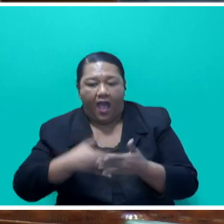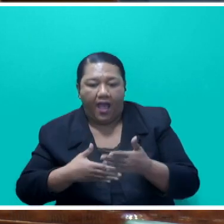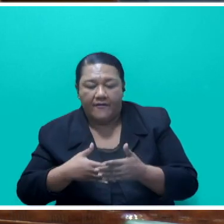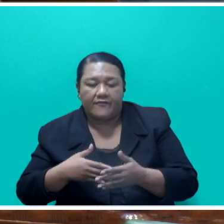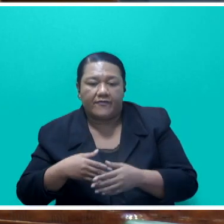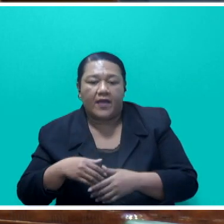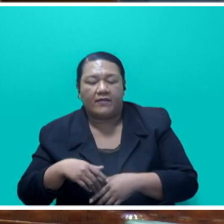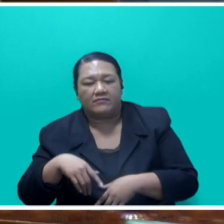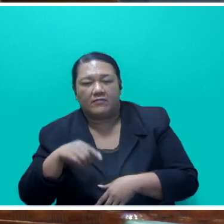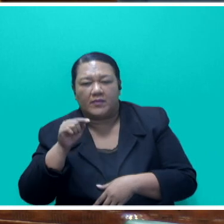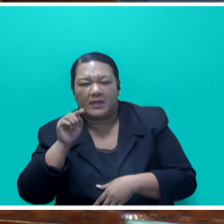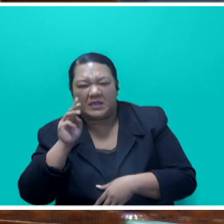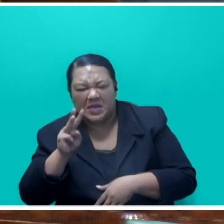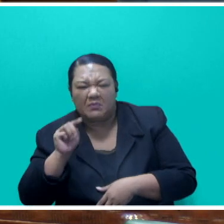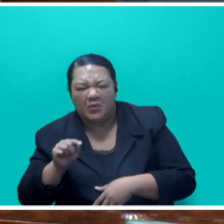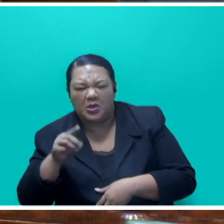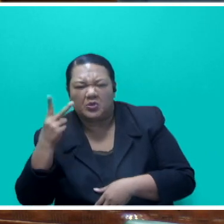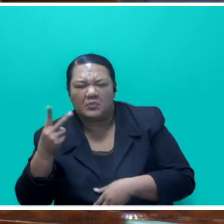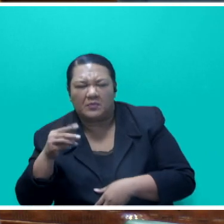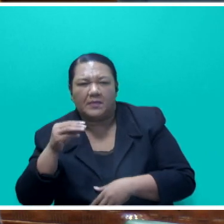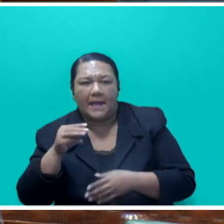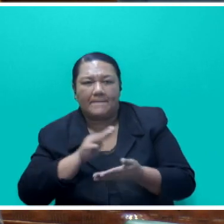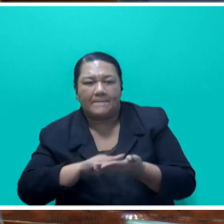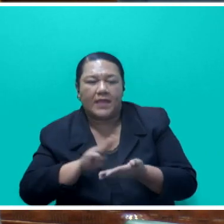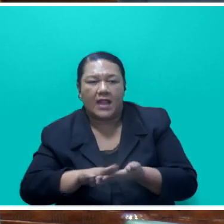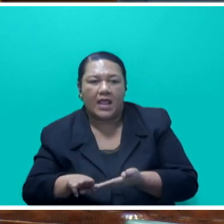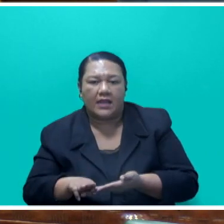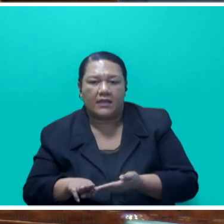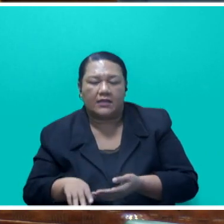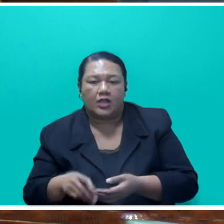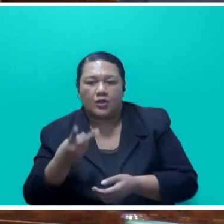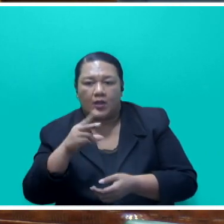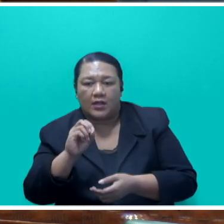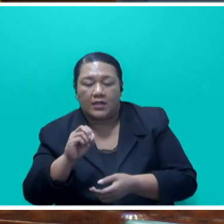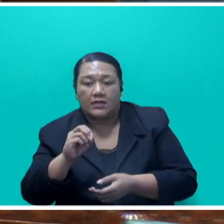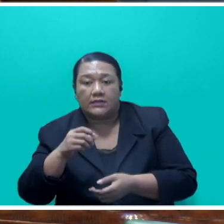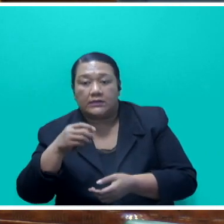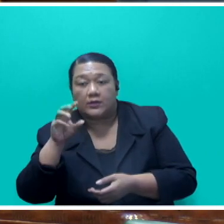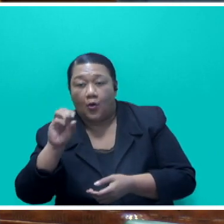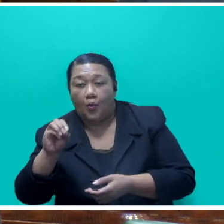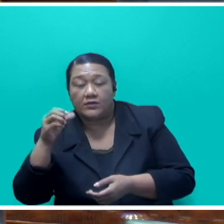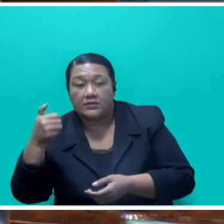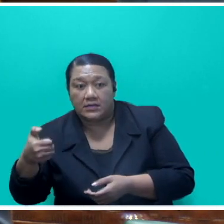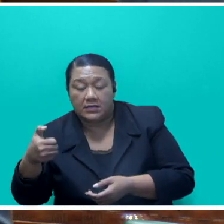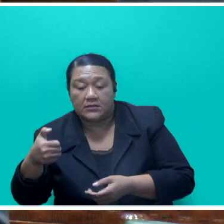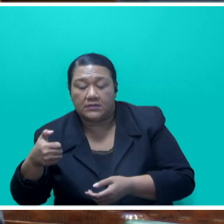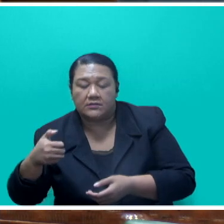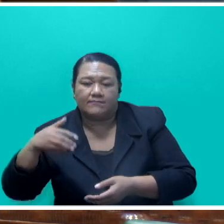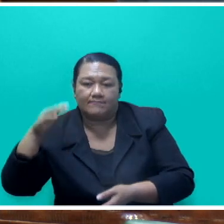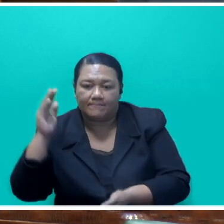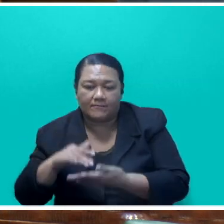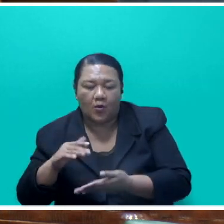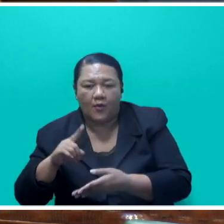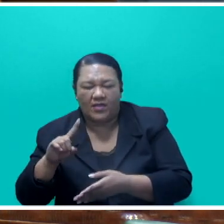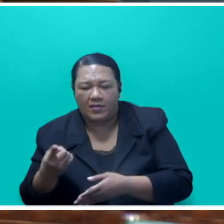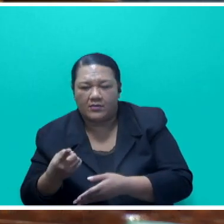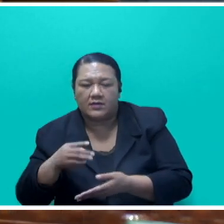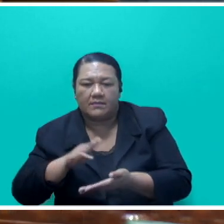and advice. My late parents, Mr. and Mrs. Charan Jeath Singh, believed that it was right